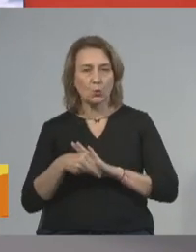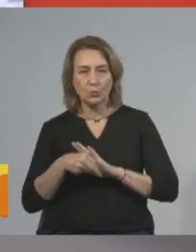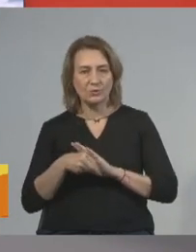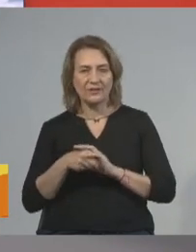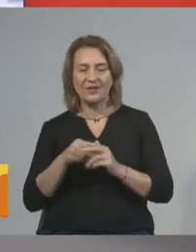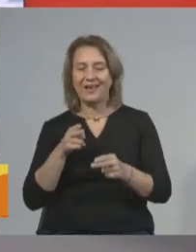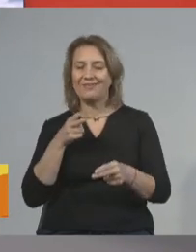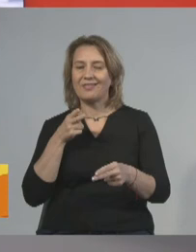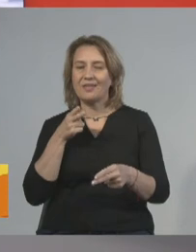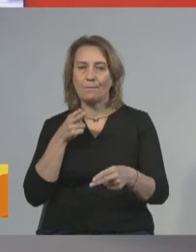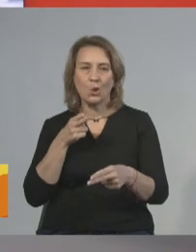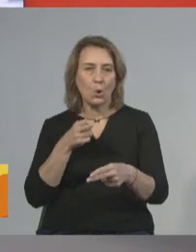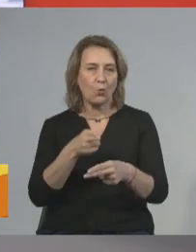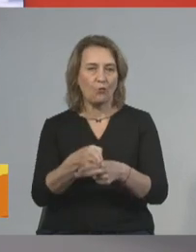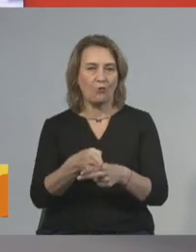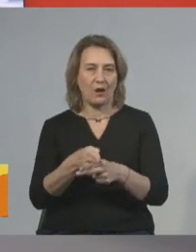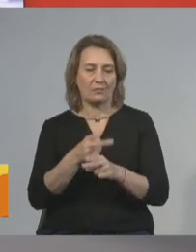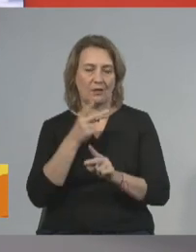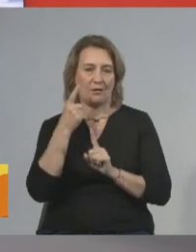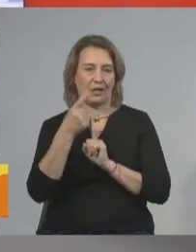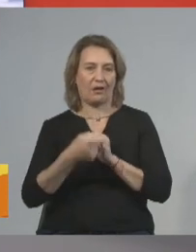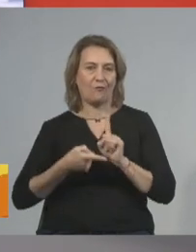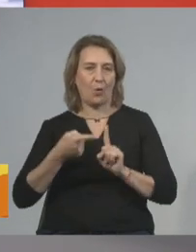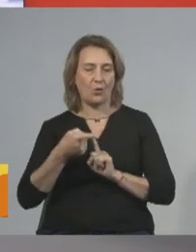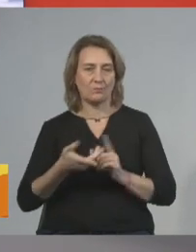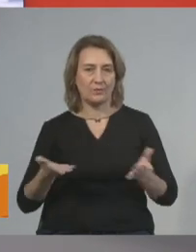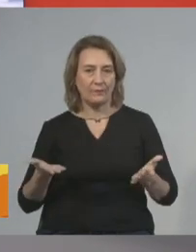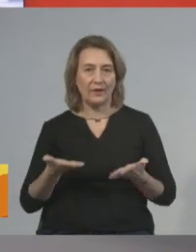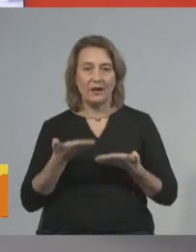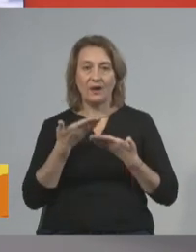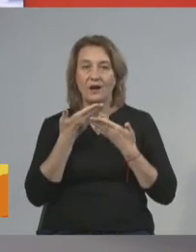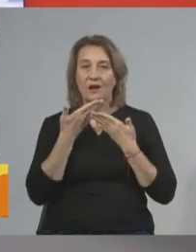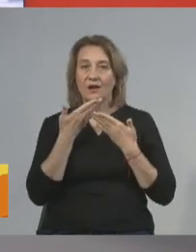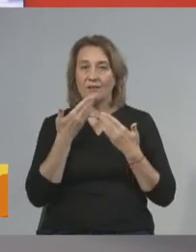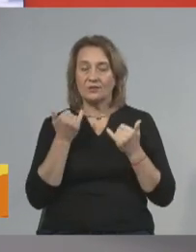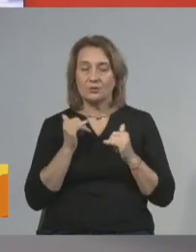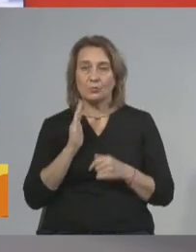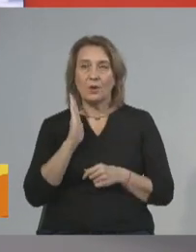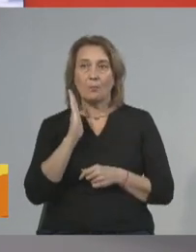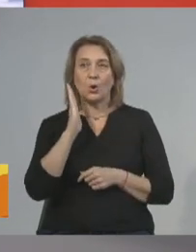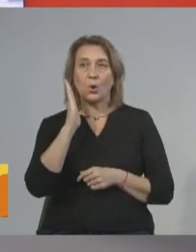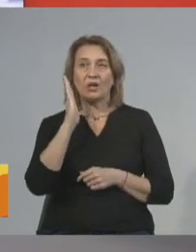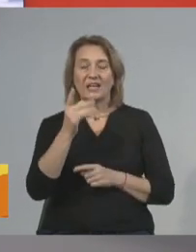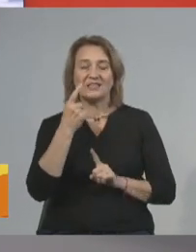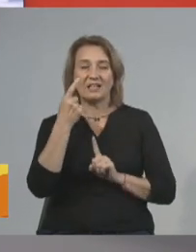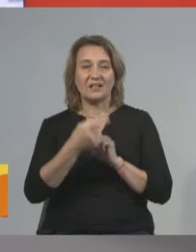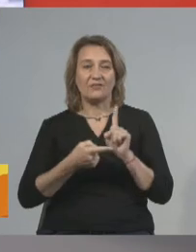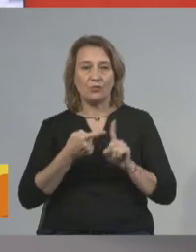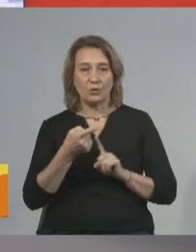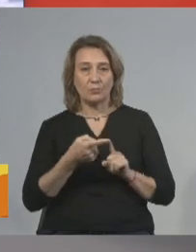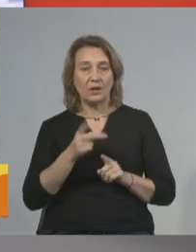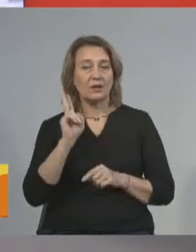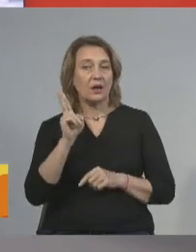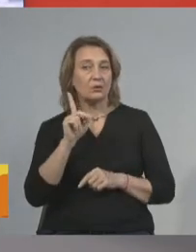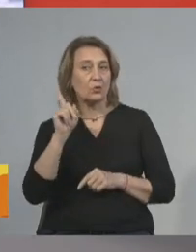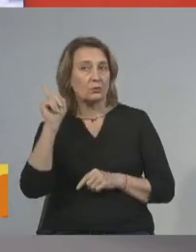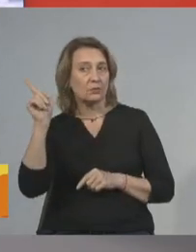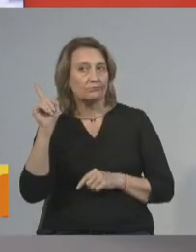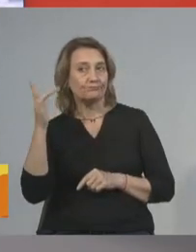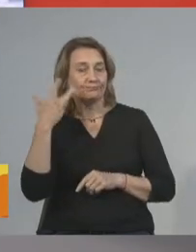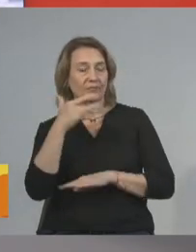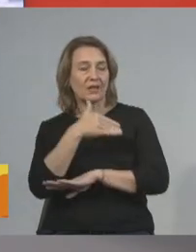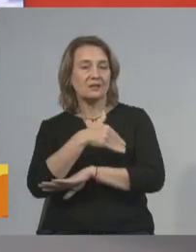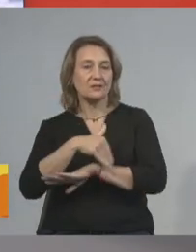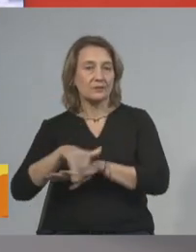easy to blame not corruption not blocking of reforms and absence of progress in reforms but it is